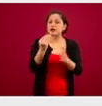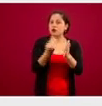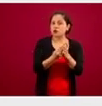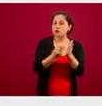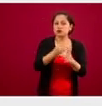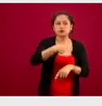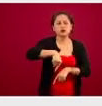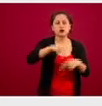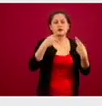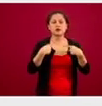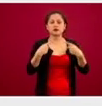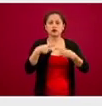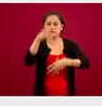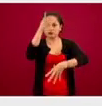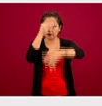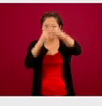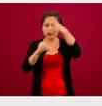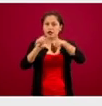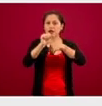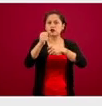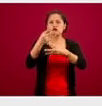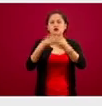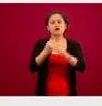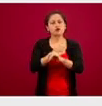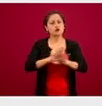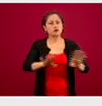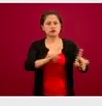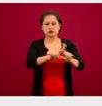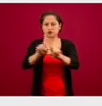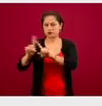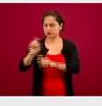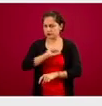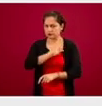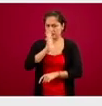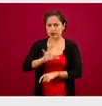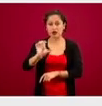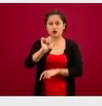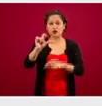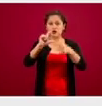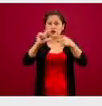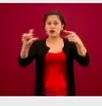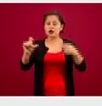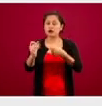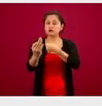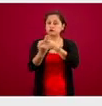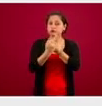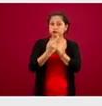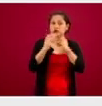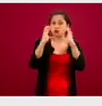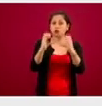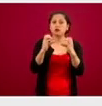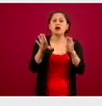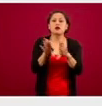people, and public interest documents. Let's see, for example, prevention